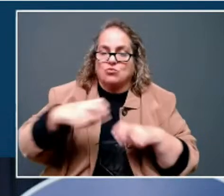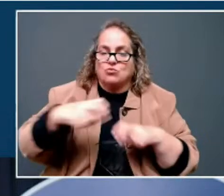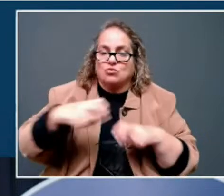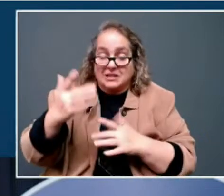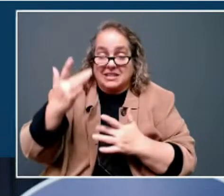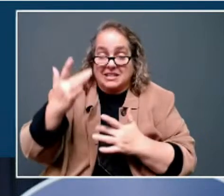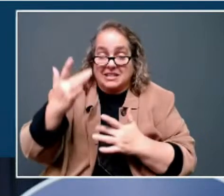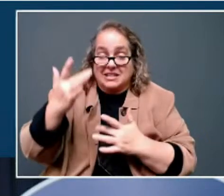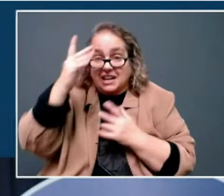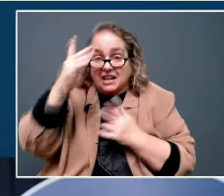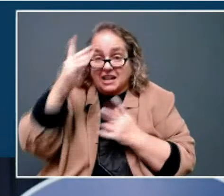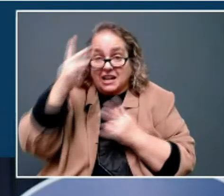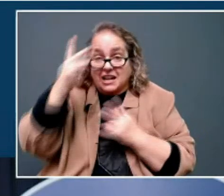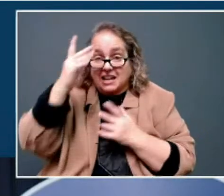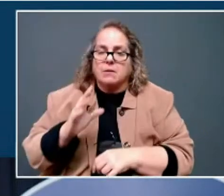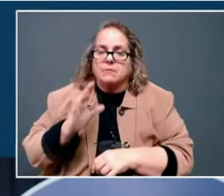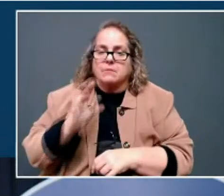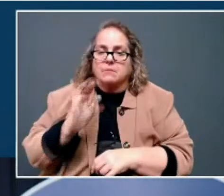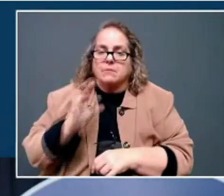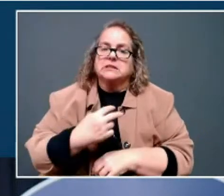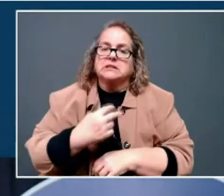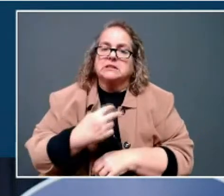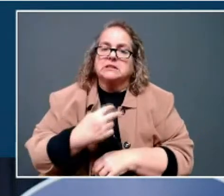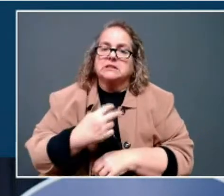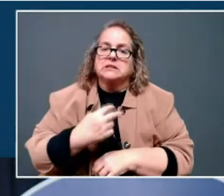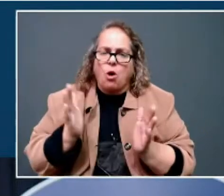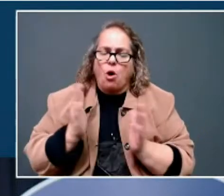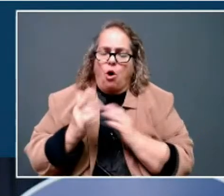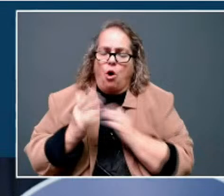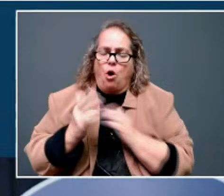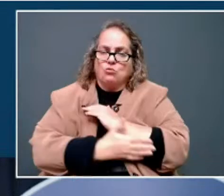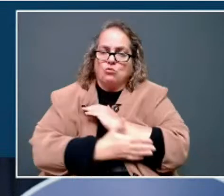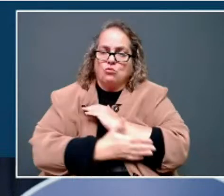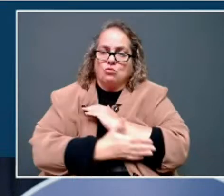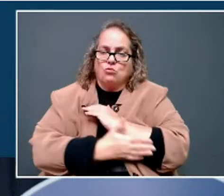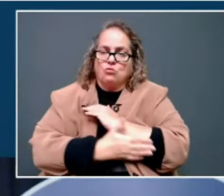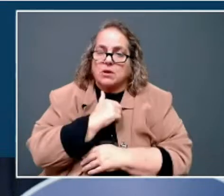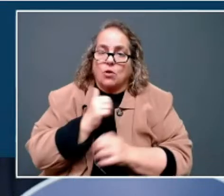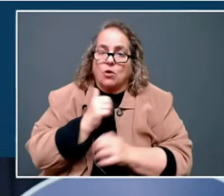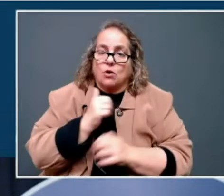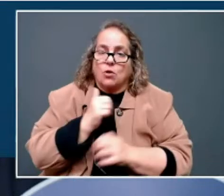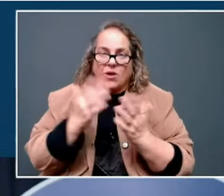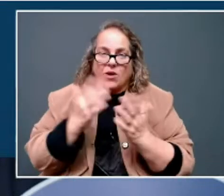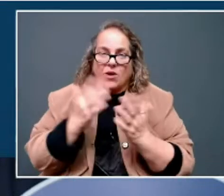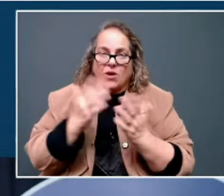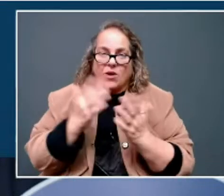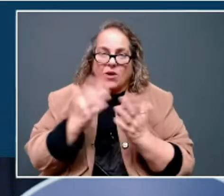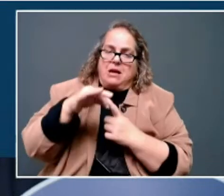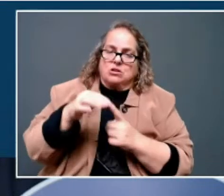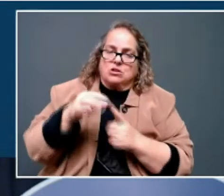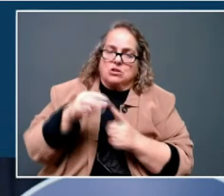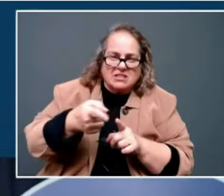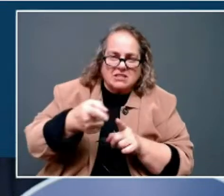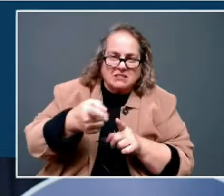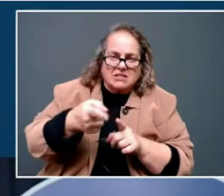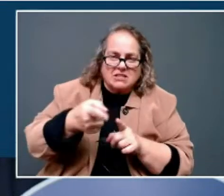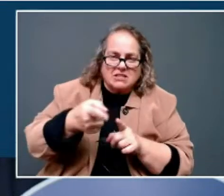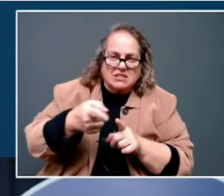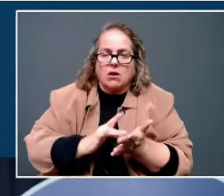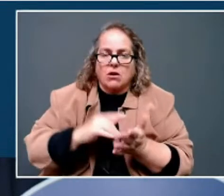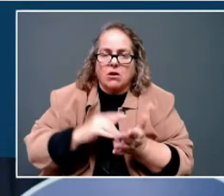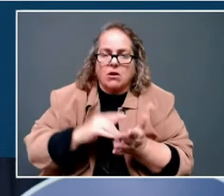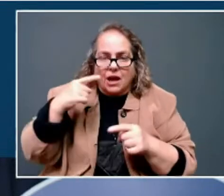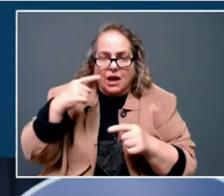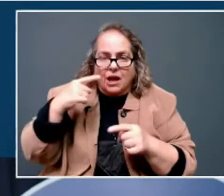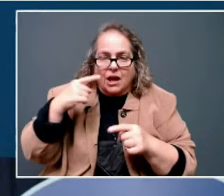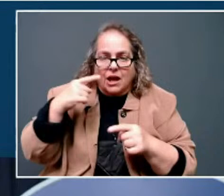rural hospitals for extended periods of time without access to subspecialty medical and surgical care. If I could have the second slide,